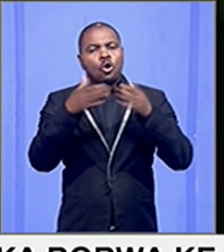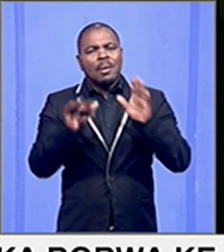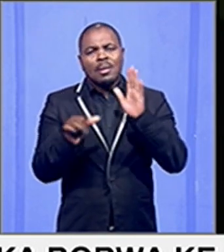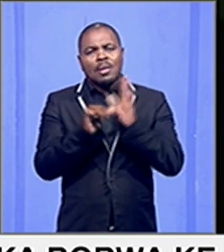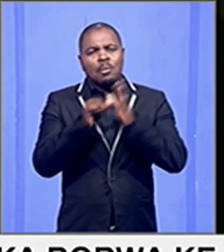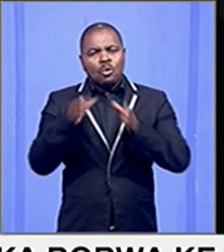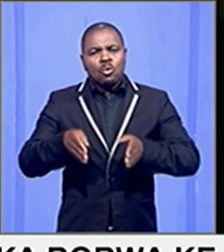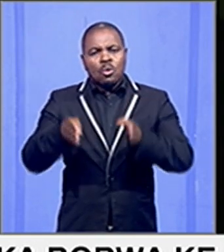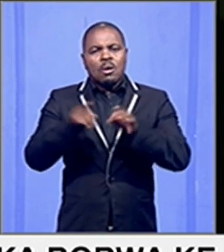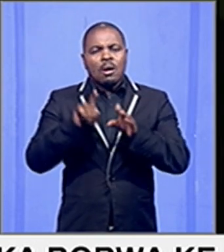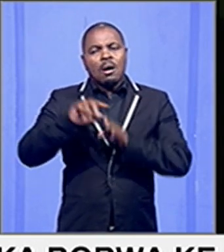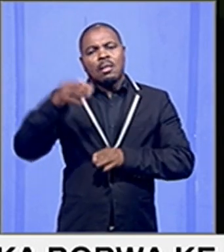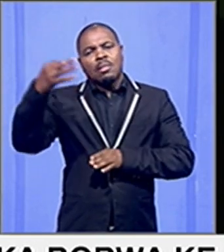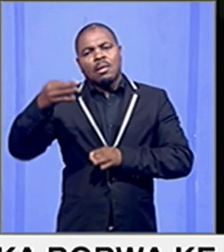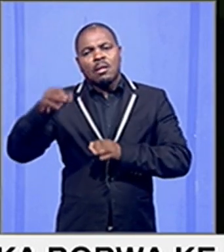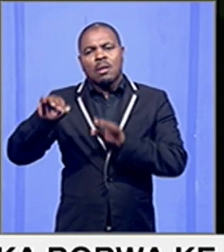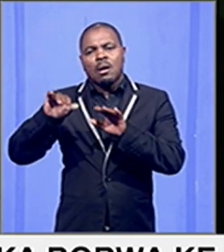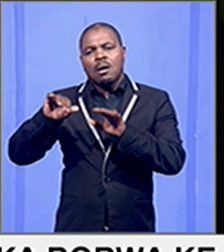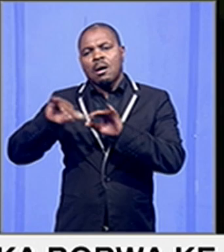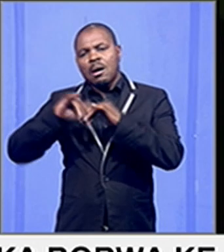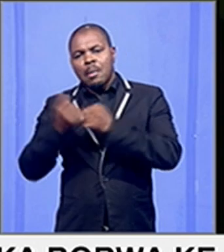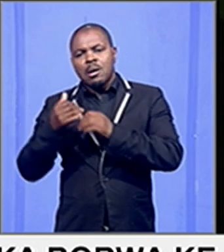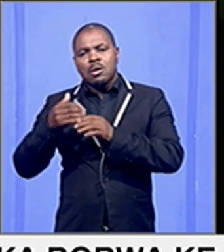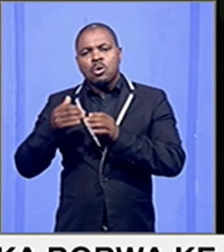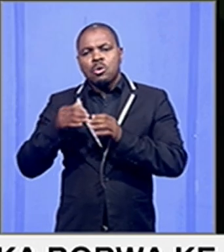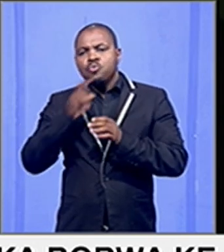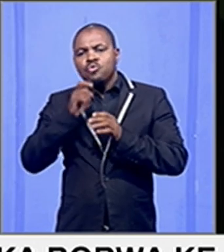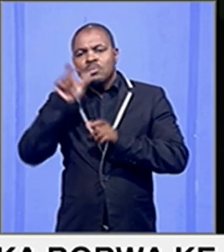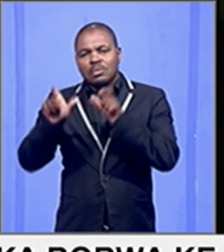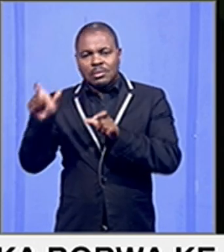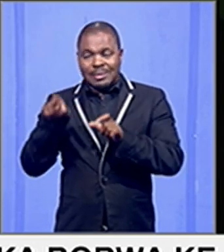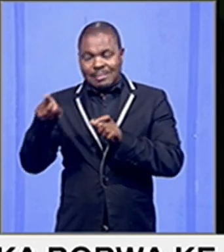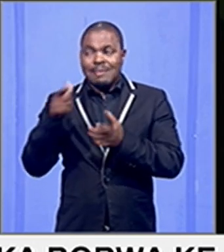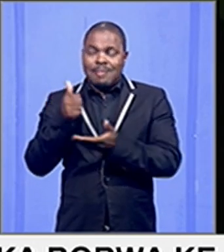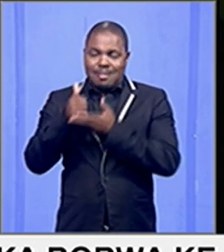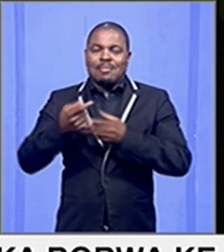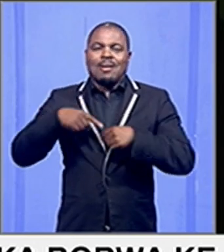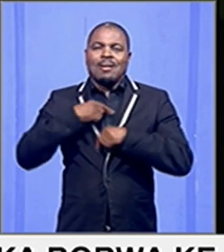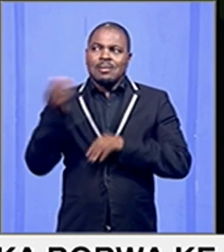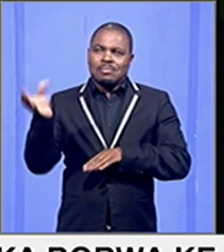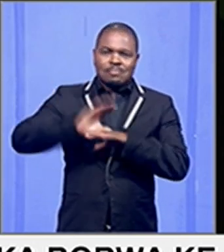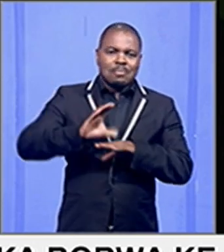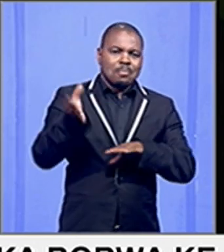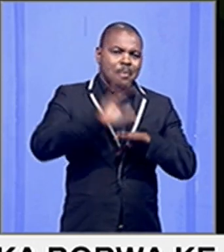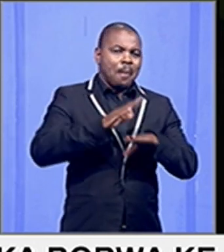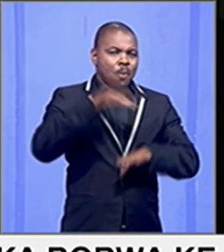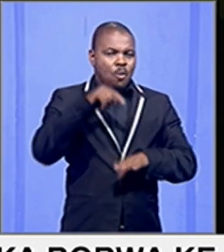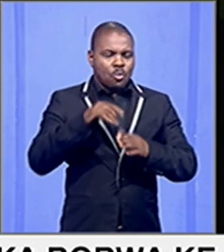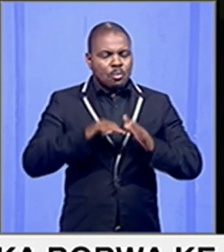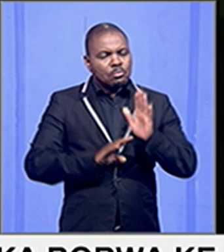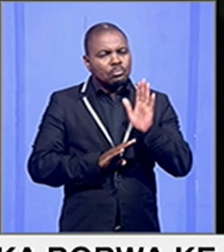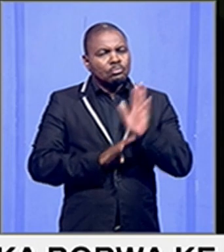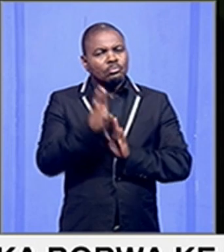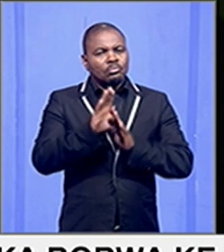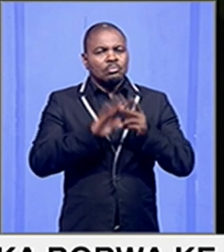to third-party operators will bring much needed investment for upgrading as